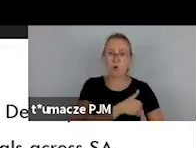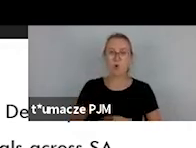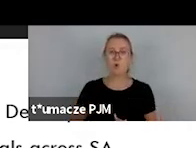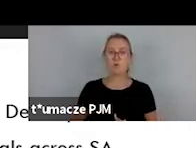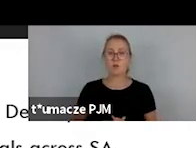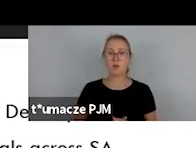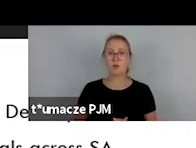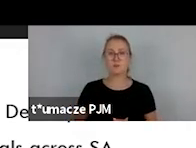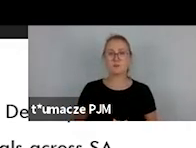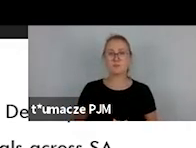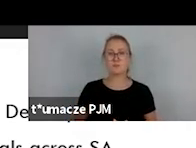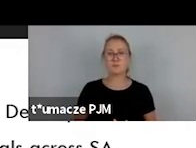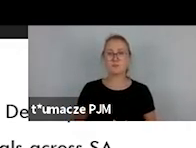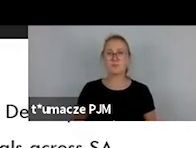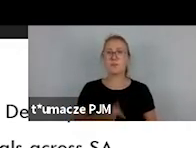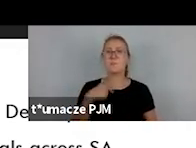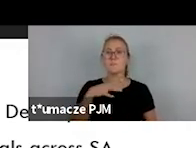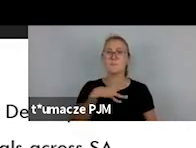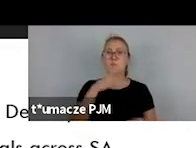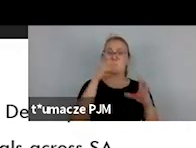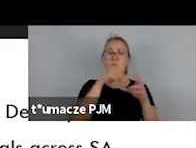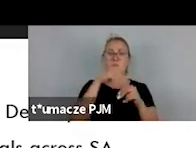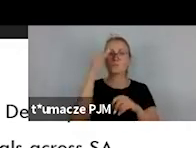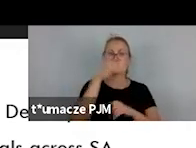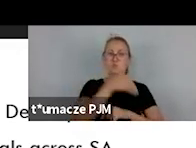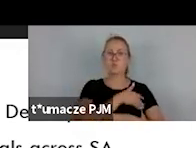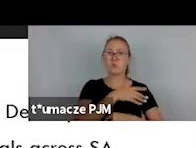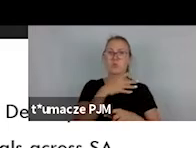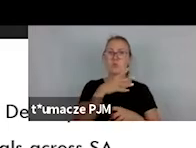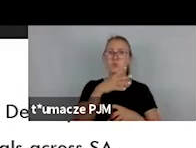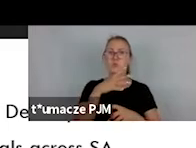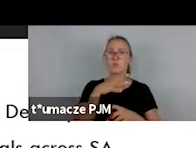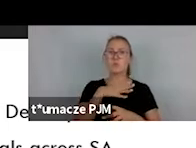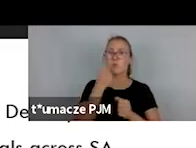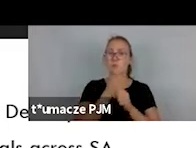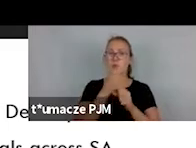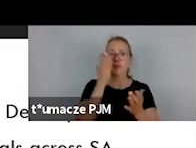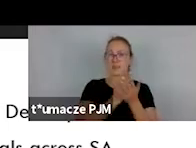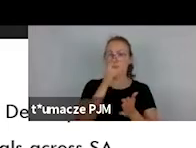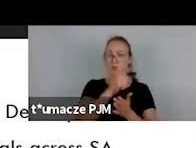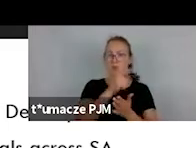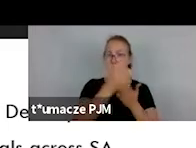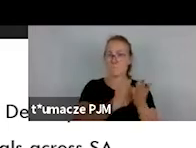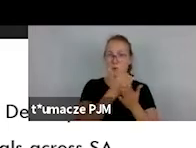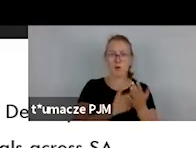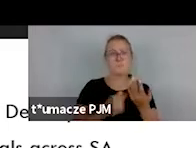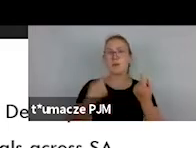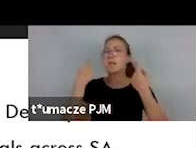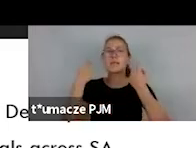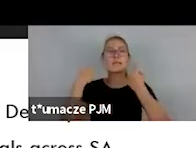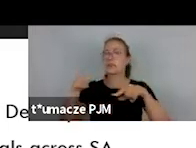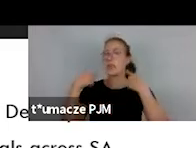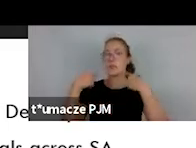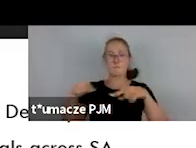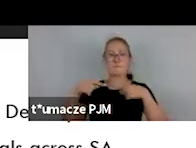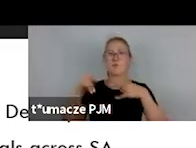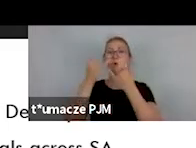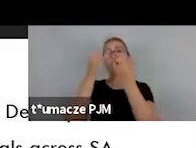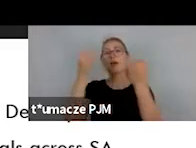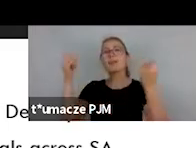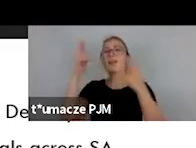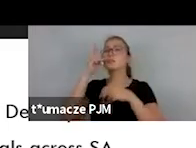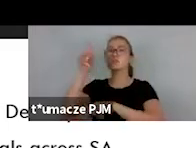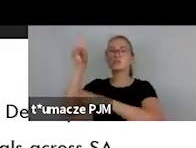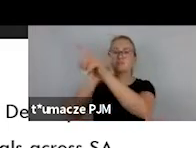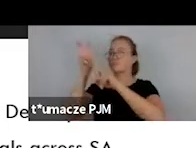so I think this kind of multi-sectoral, multi-stakeholder way really is important